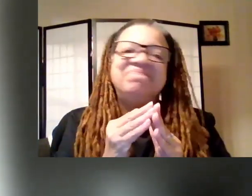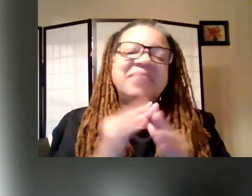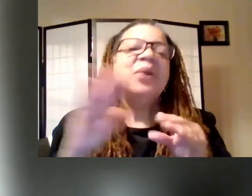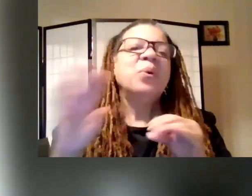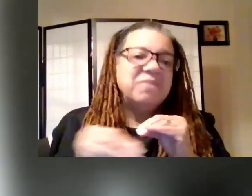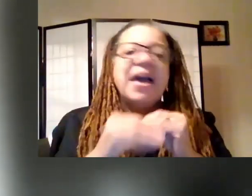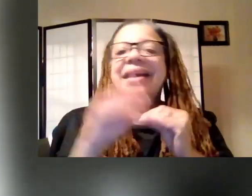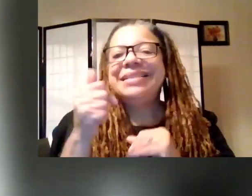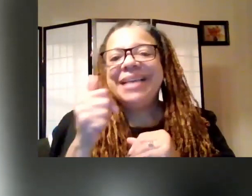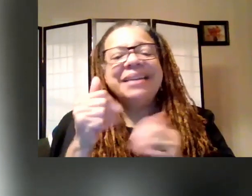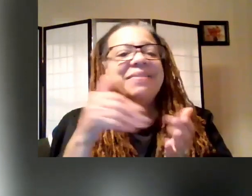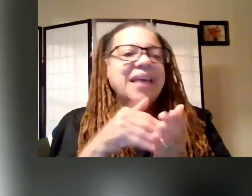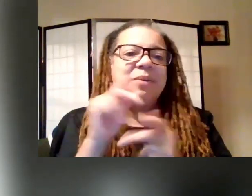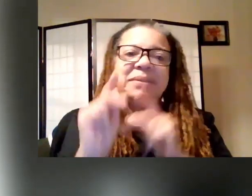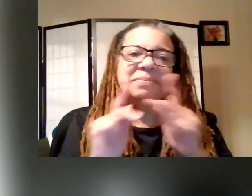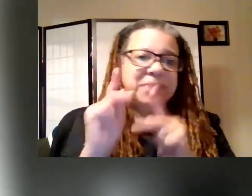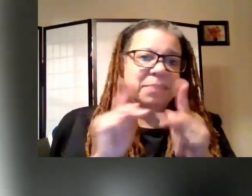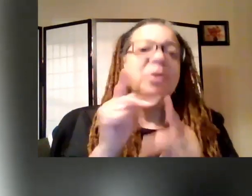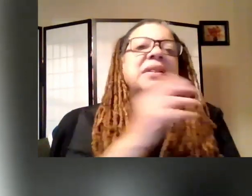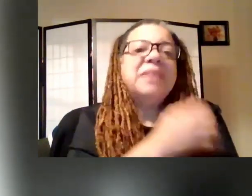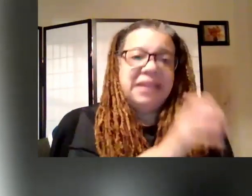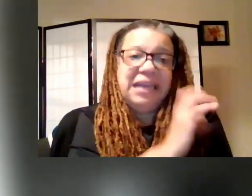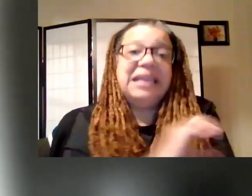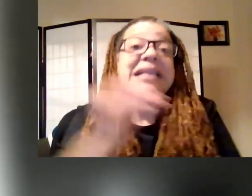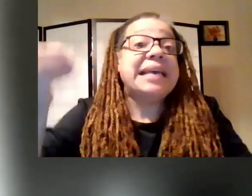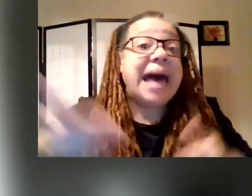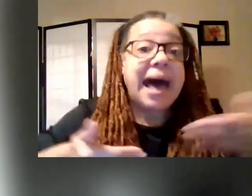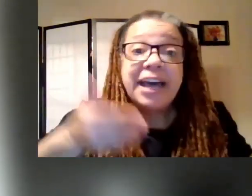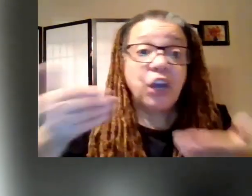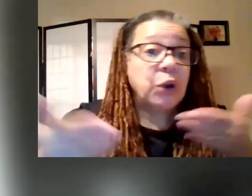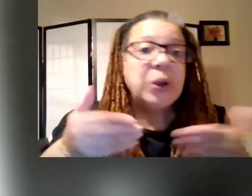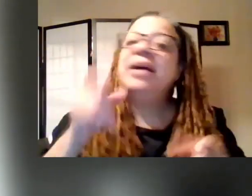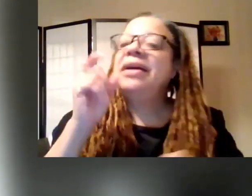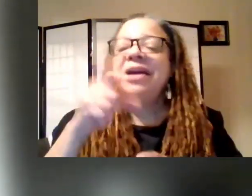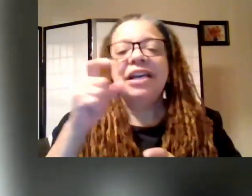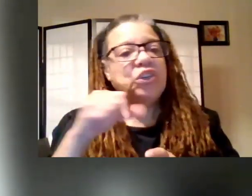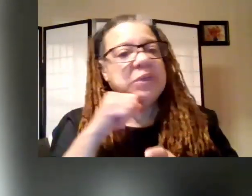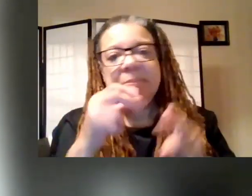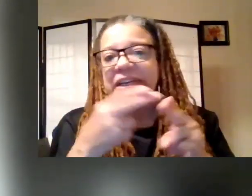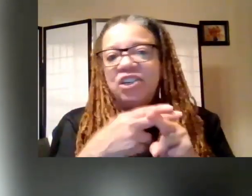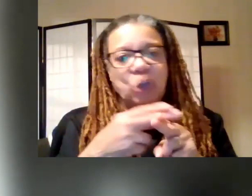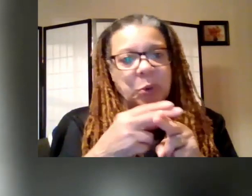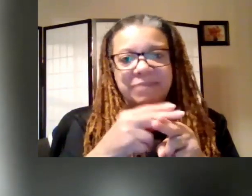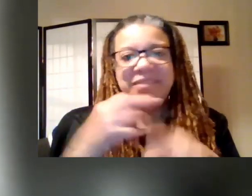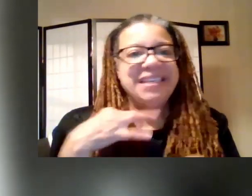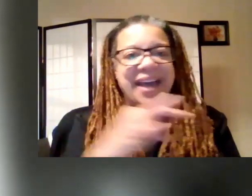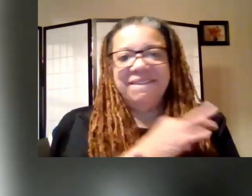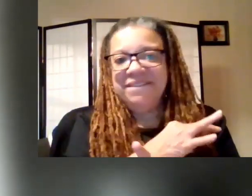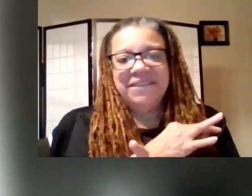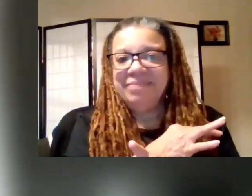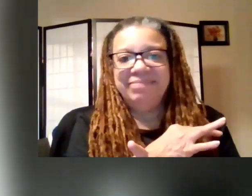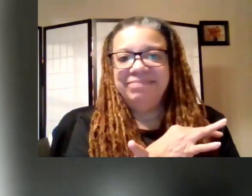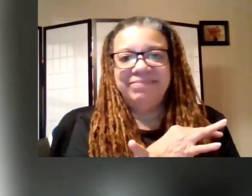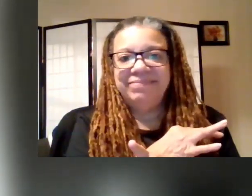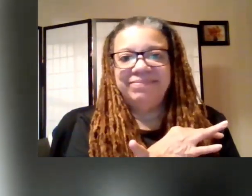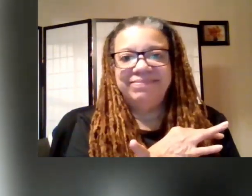of people that the clinics can hire, we don't think there should be shortages, except in areas that are already in